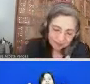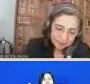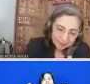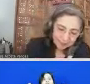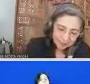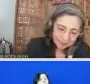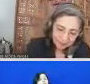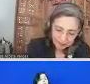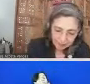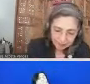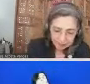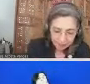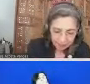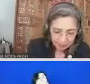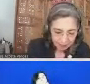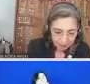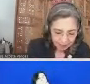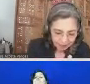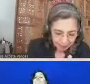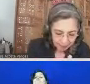We also have seen since